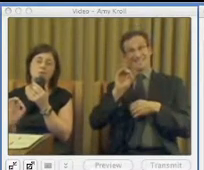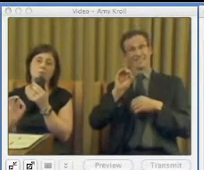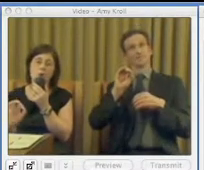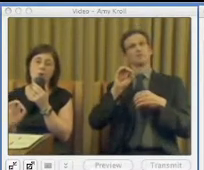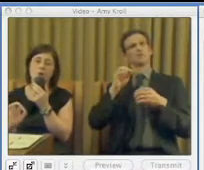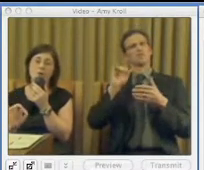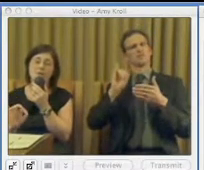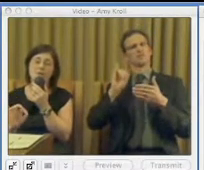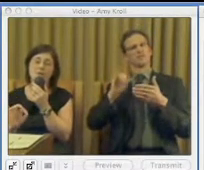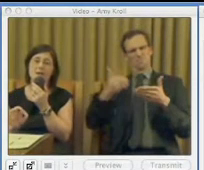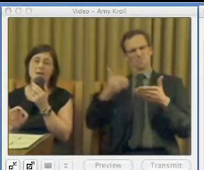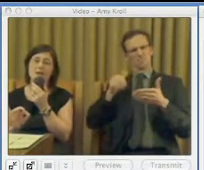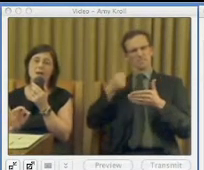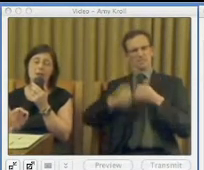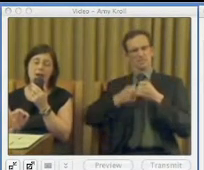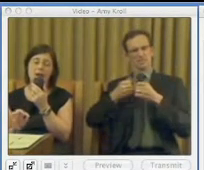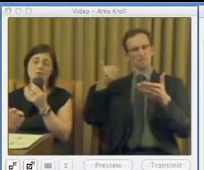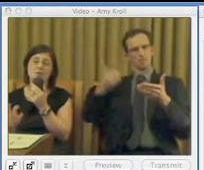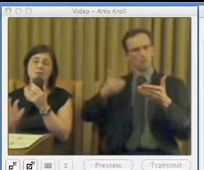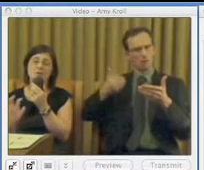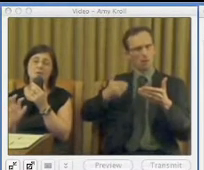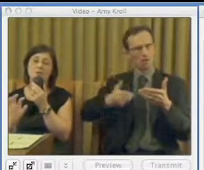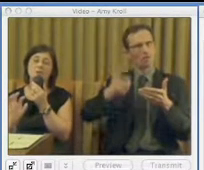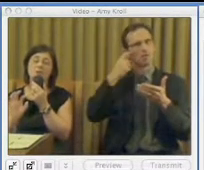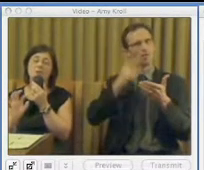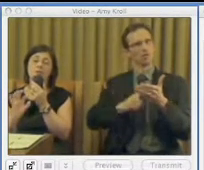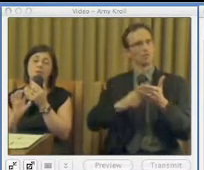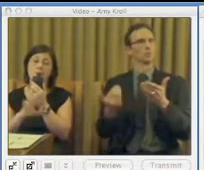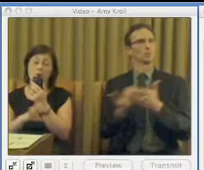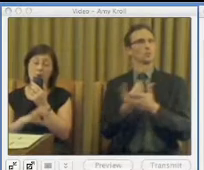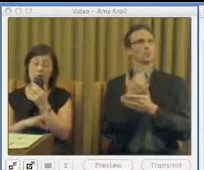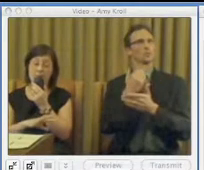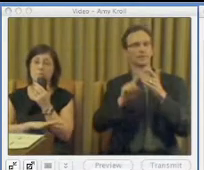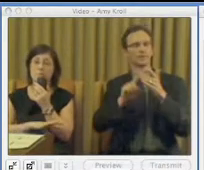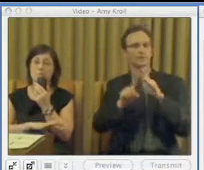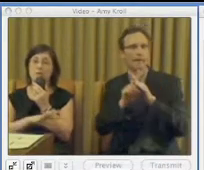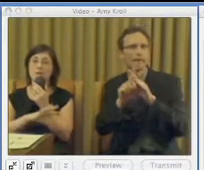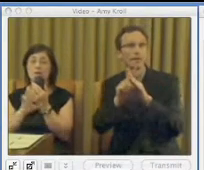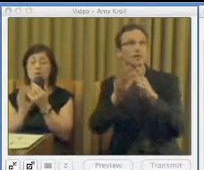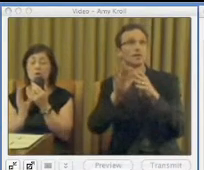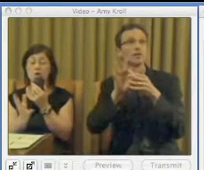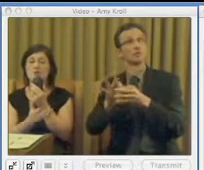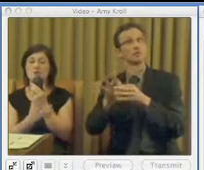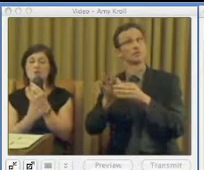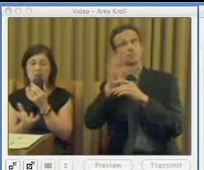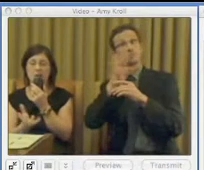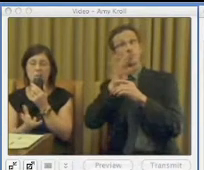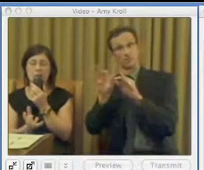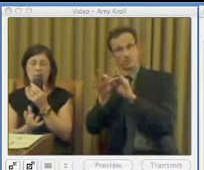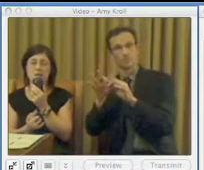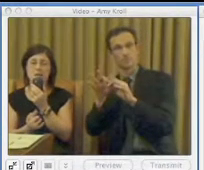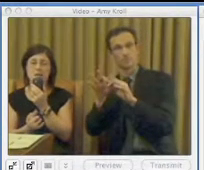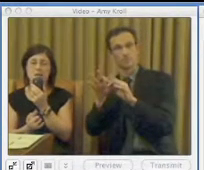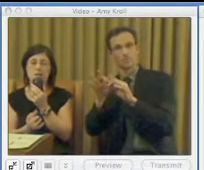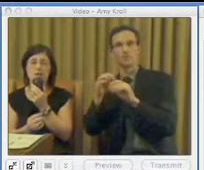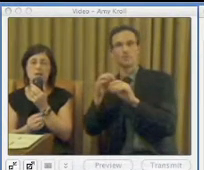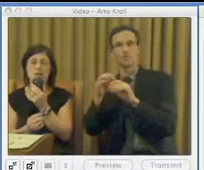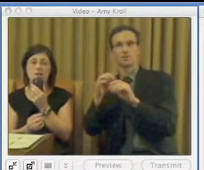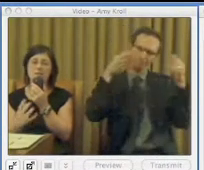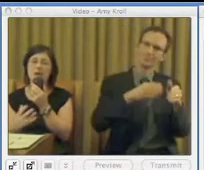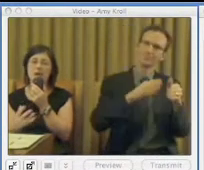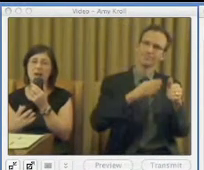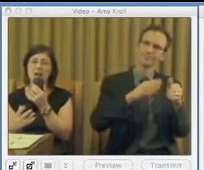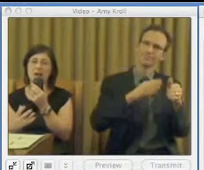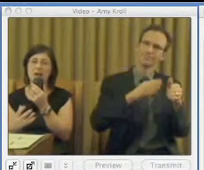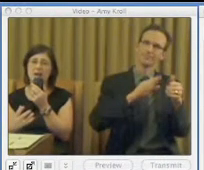lot of seminal work that was happening around spoken language interpreting and community interpreting in